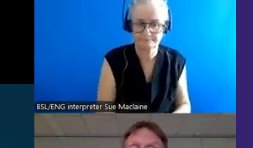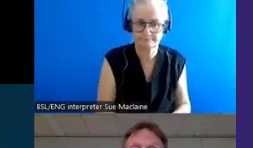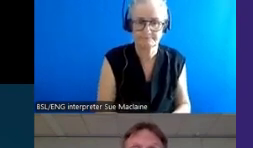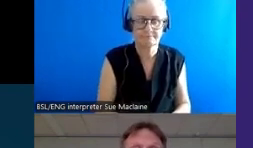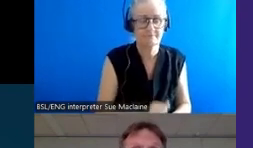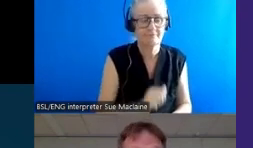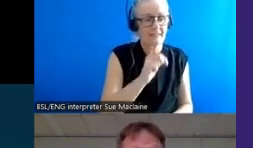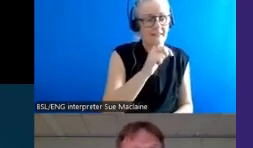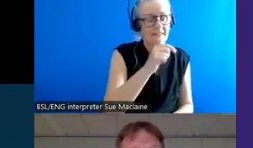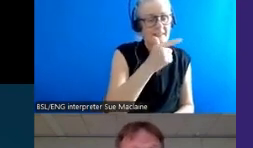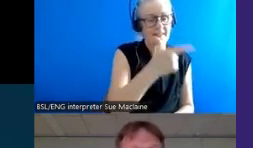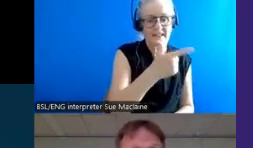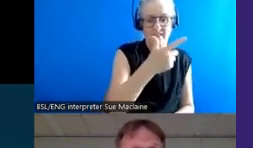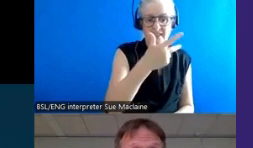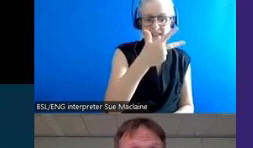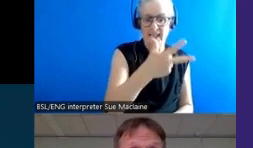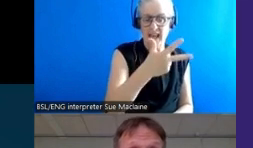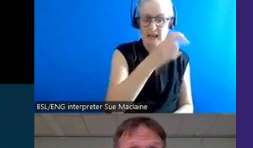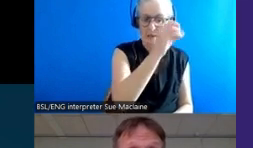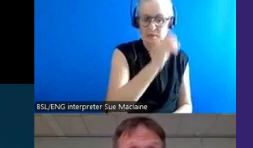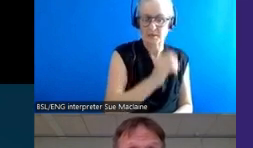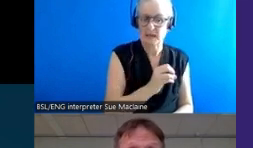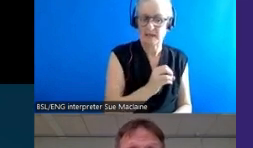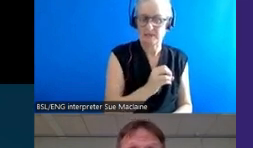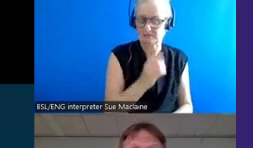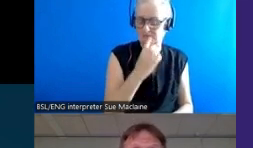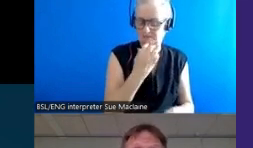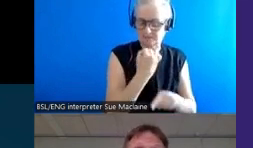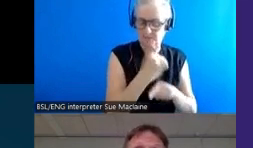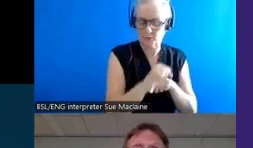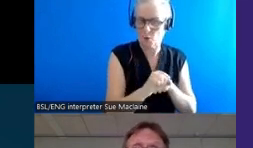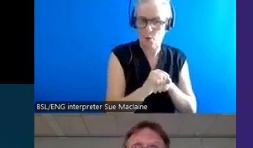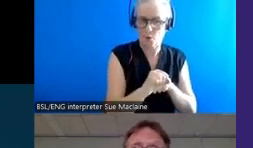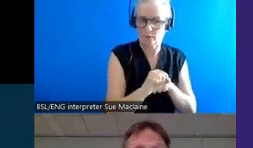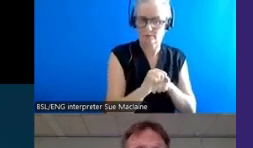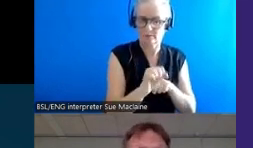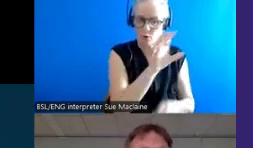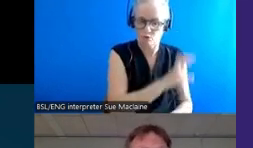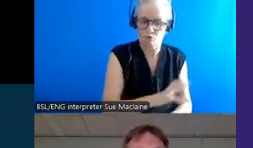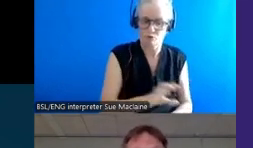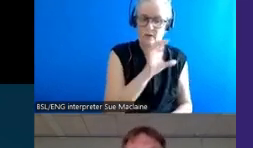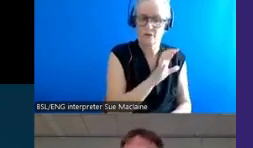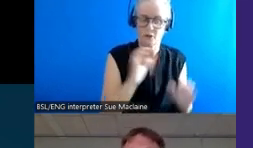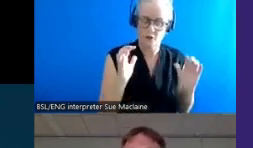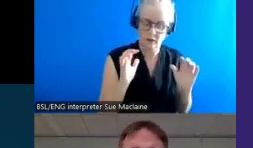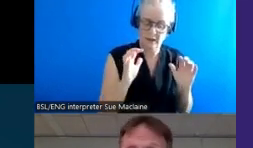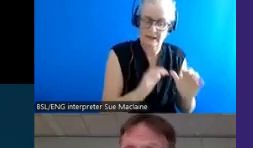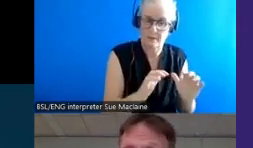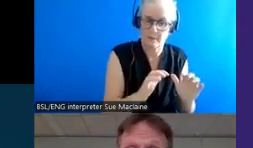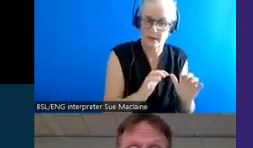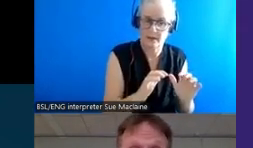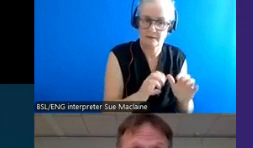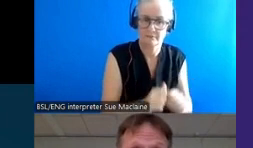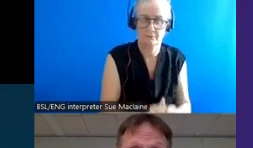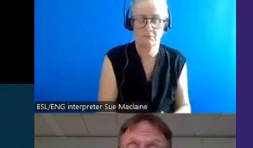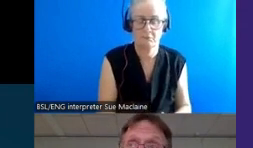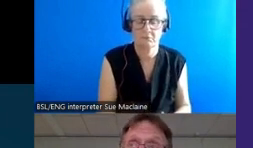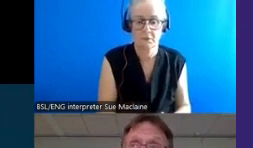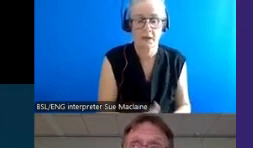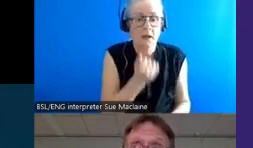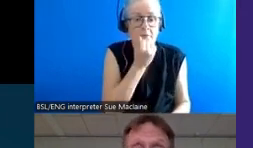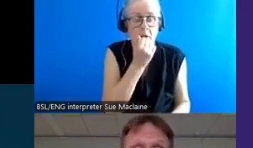22% that they didn't want a regional assembly, and that was on a 48% turnout, which was higher than a lot of local